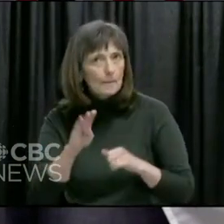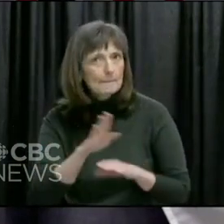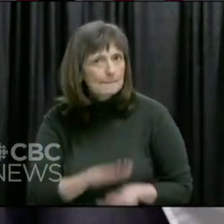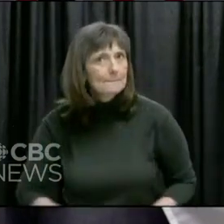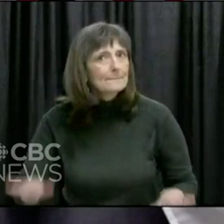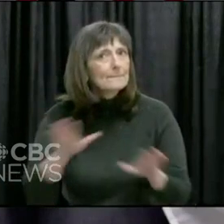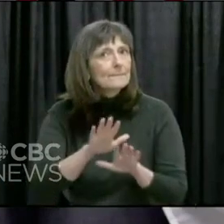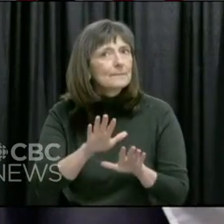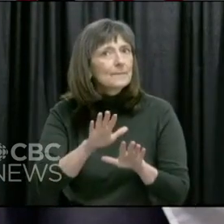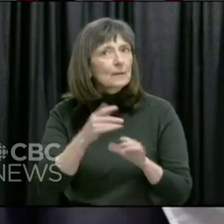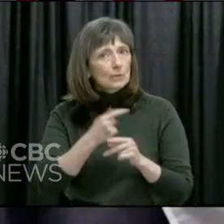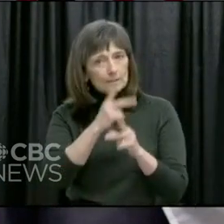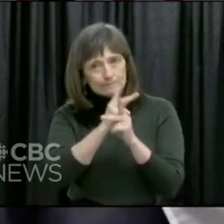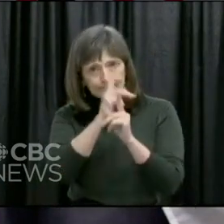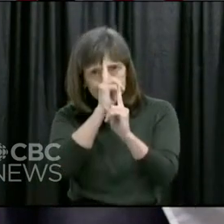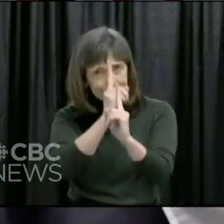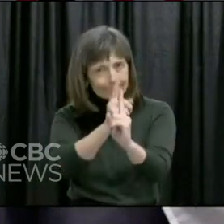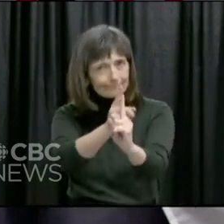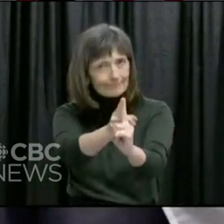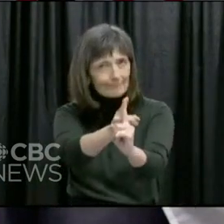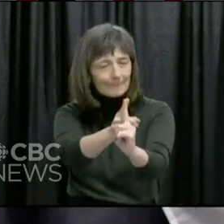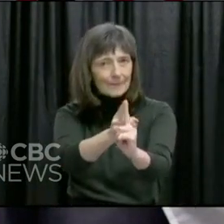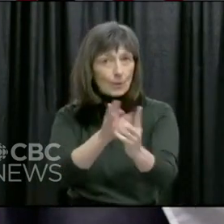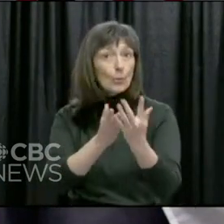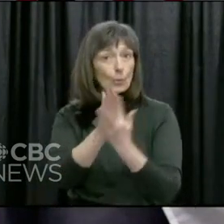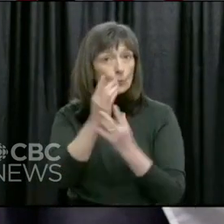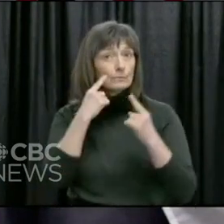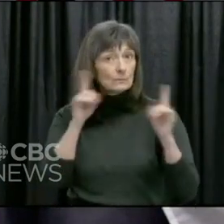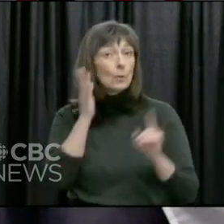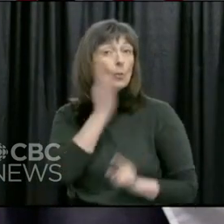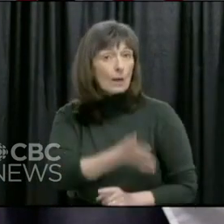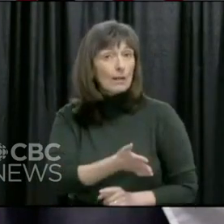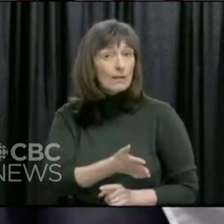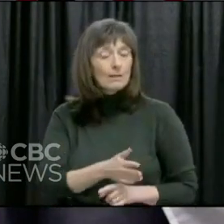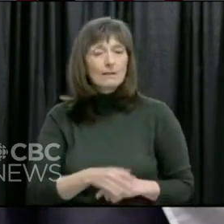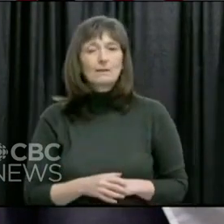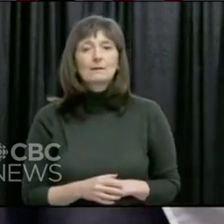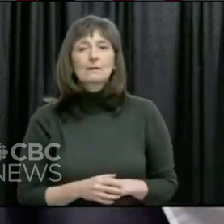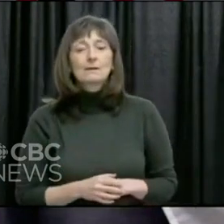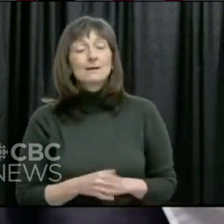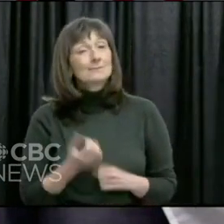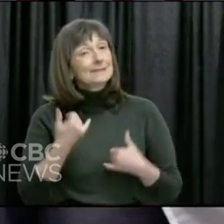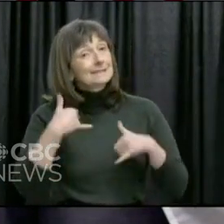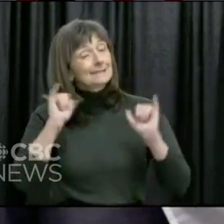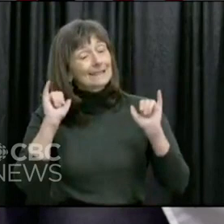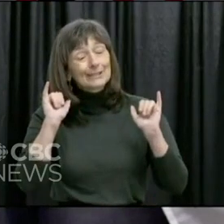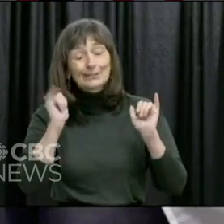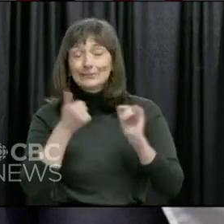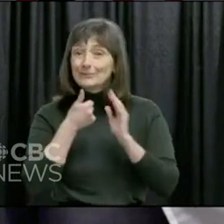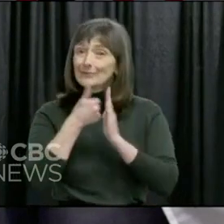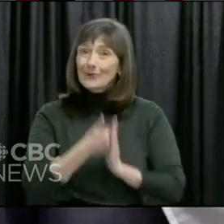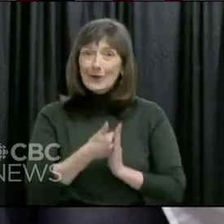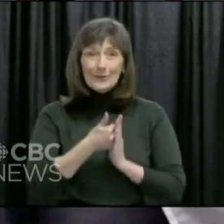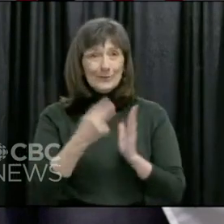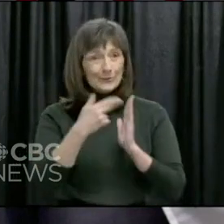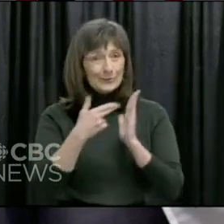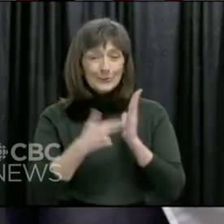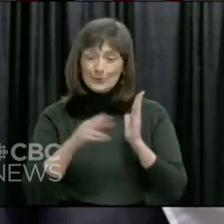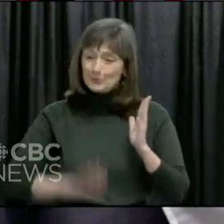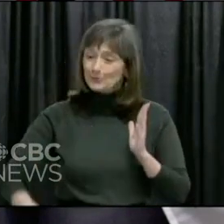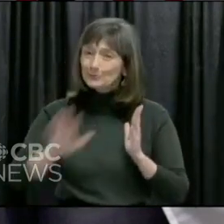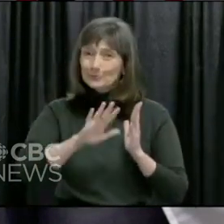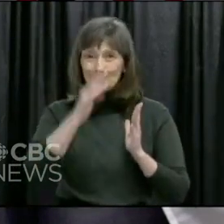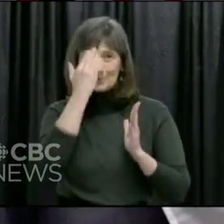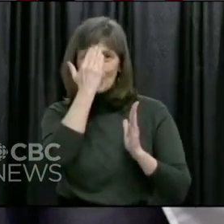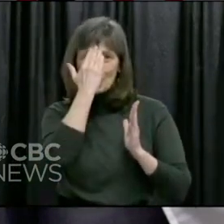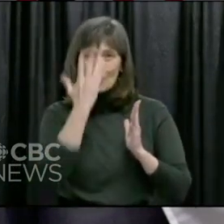we will successfully see it through. However, doing so requires us to continue practicing the proven prevention methods that we have all come to depend